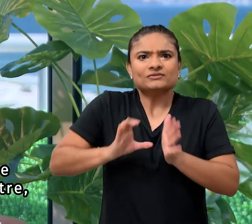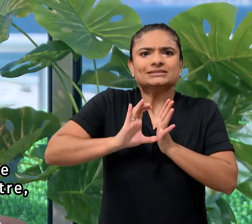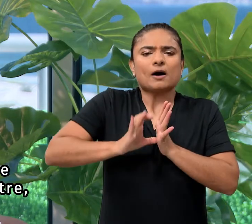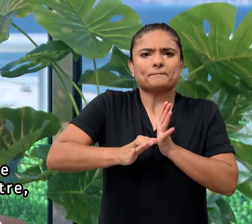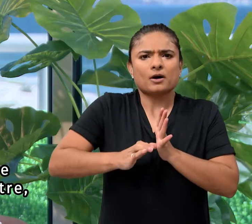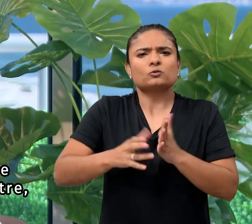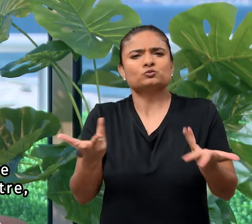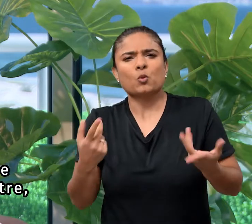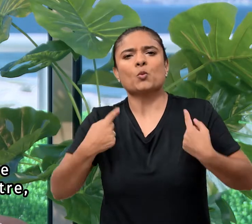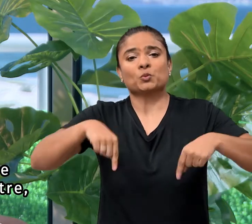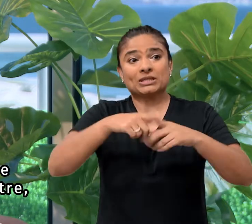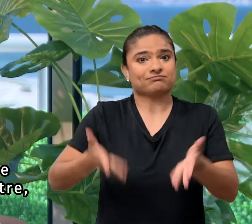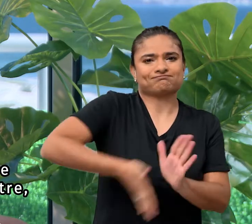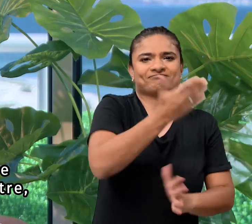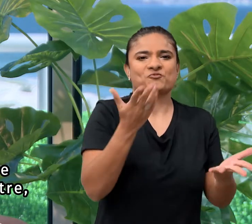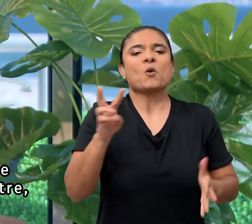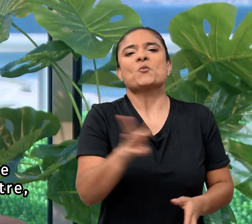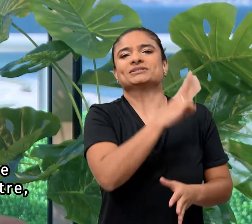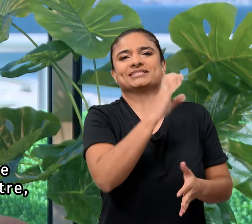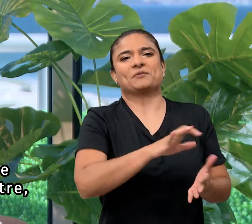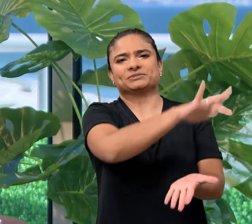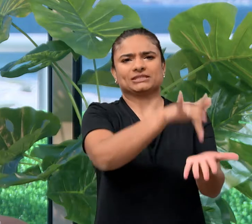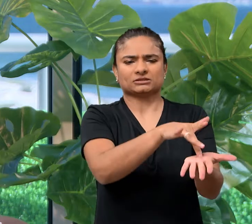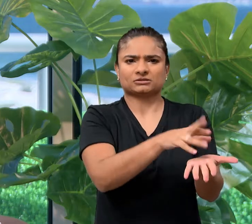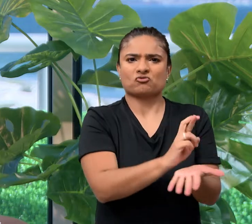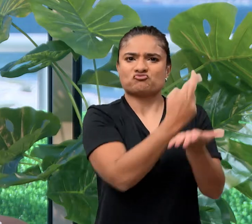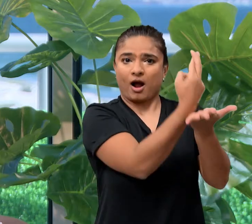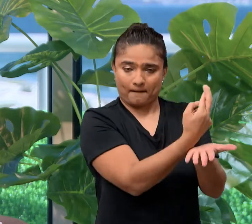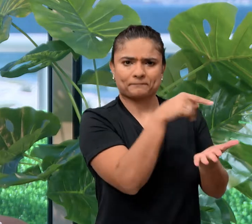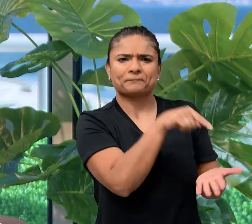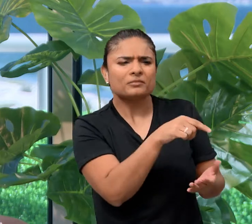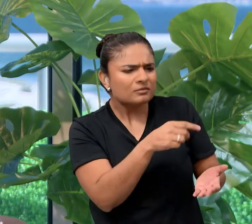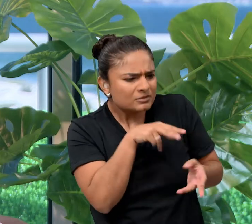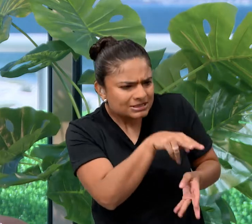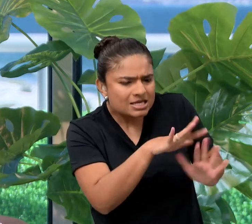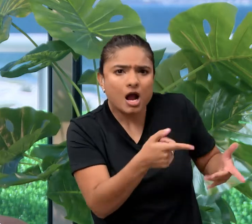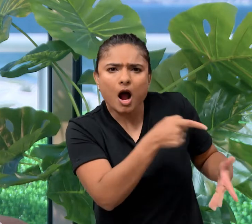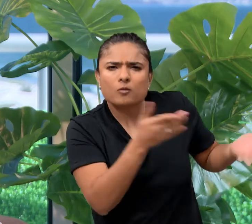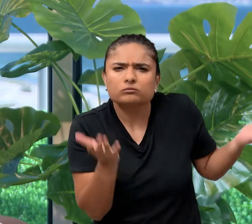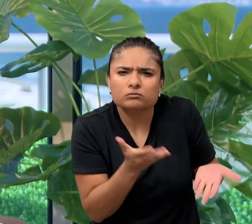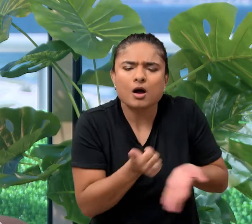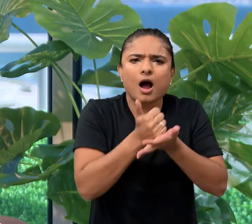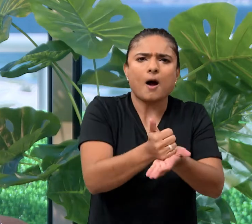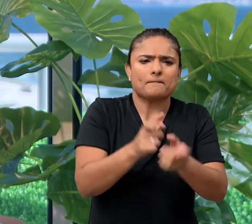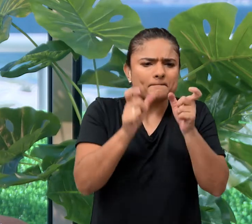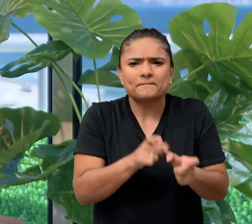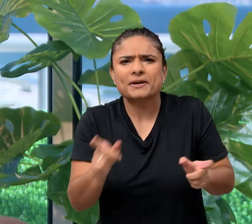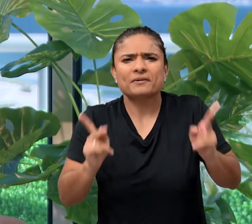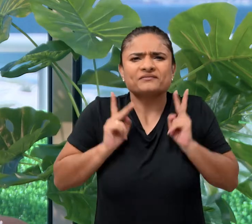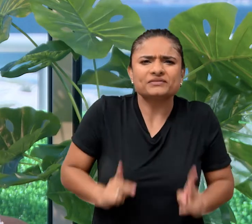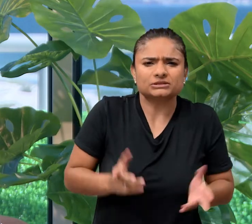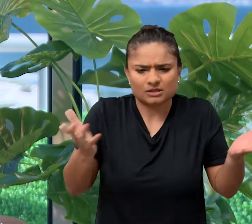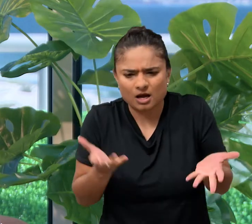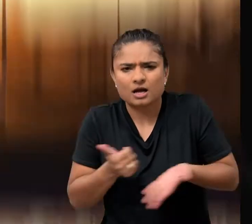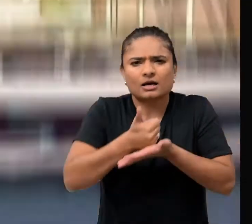her community service year at Western Cape Rehabilitation Centre, she discovered her passion and enthusiasm for physical rehabilitation